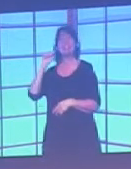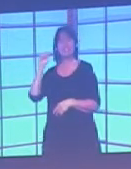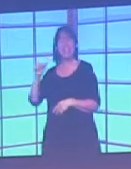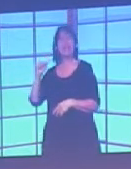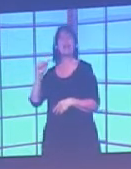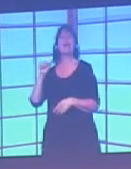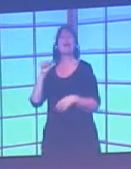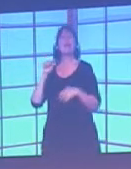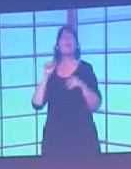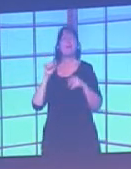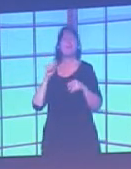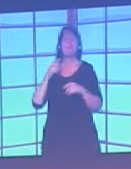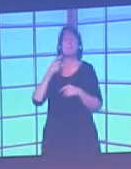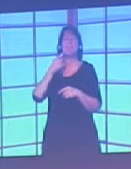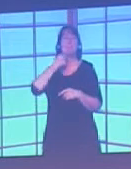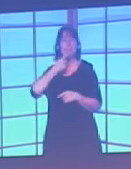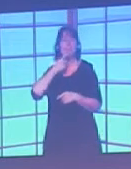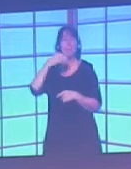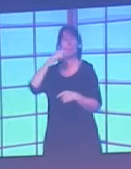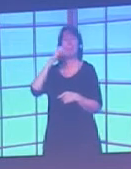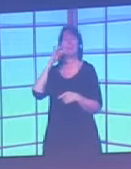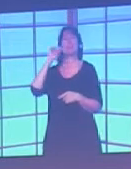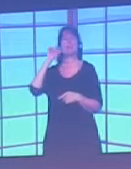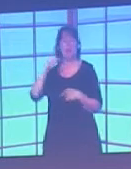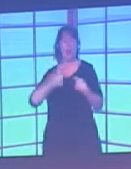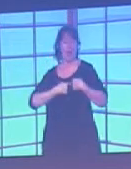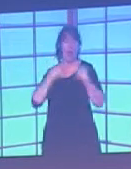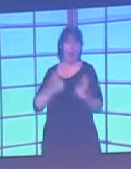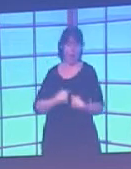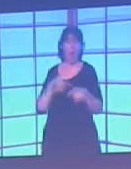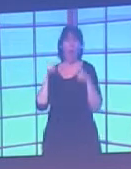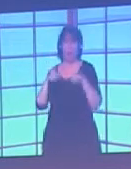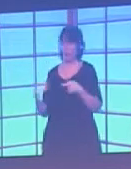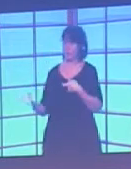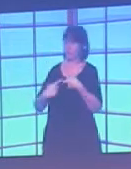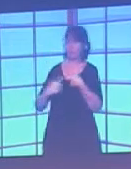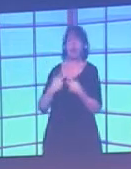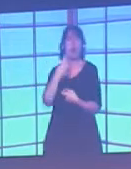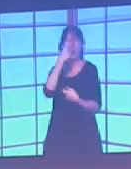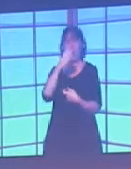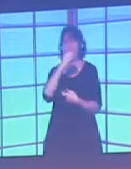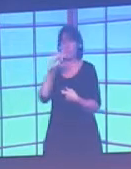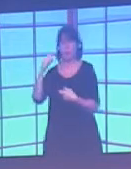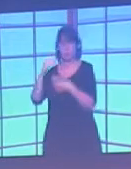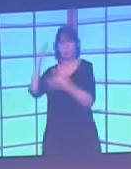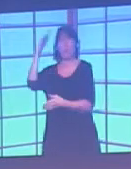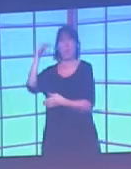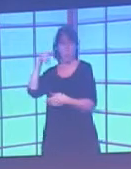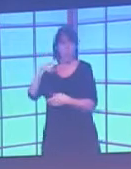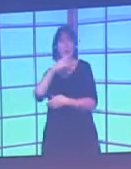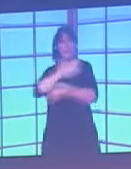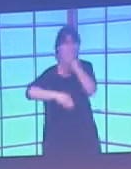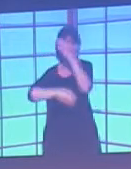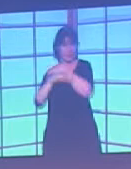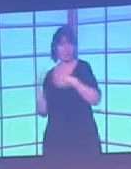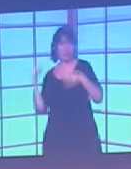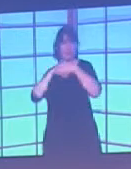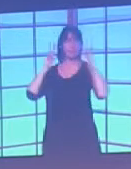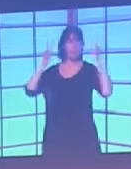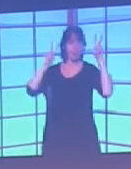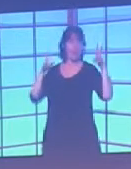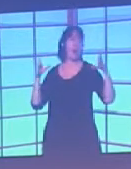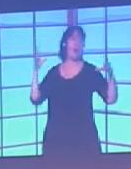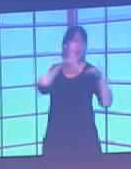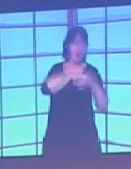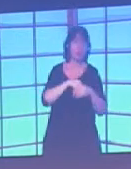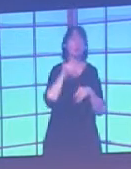and they have almost 1,000 disabled supporters in their DSA, and it's